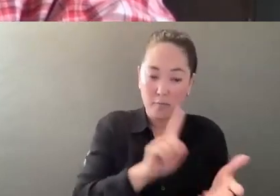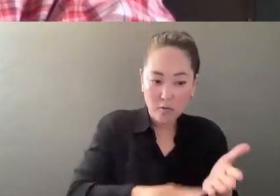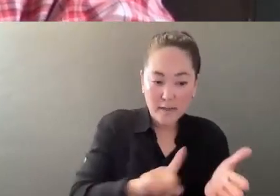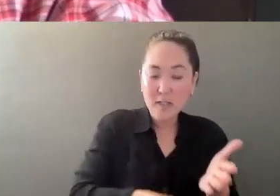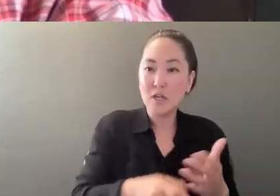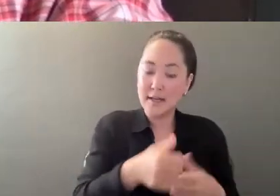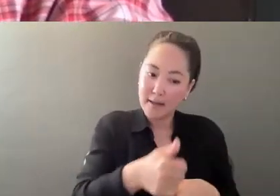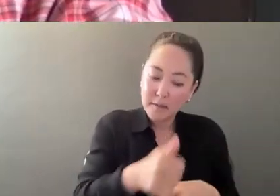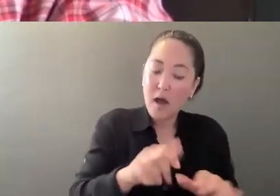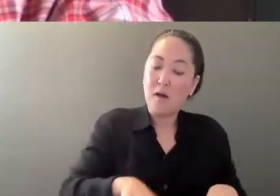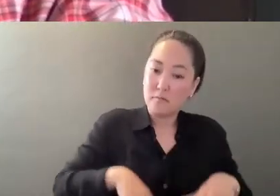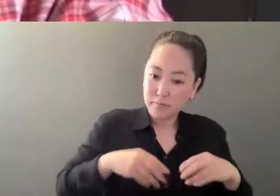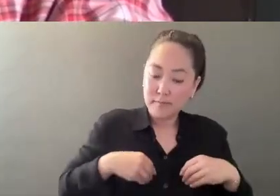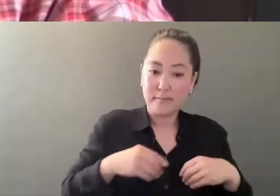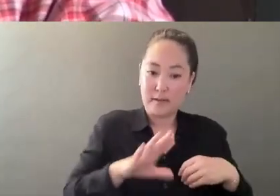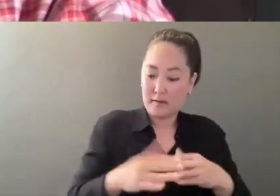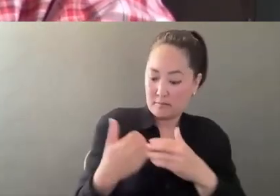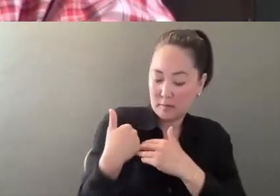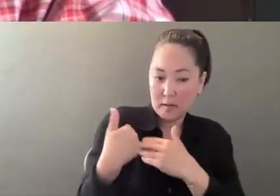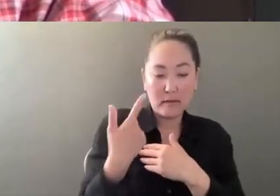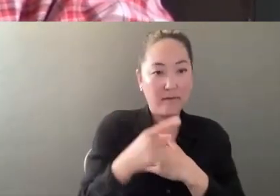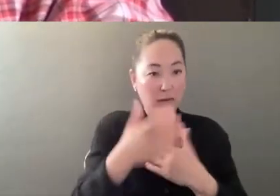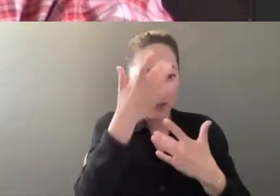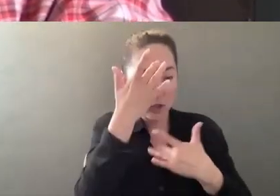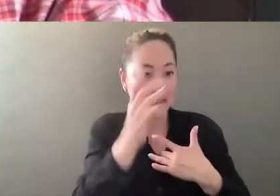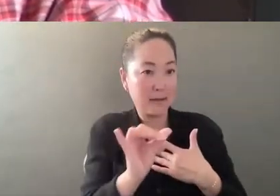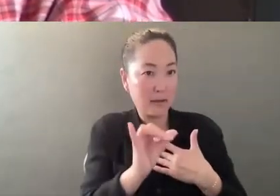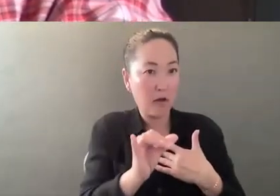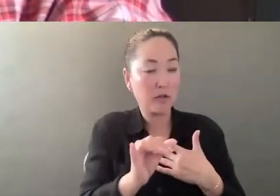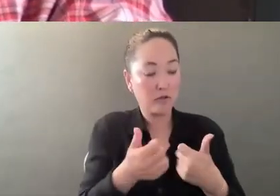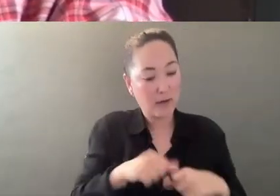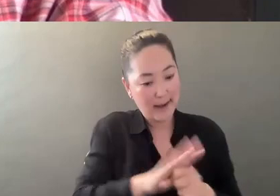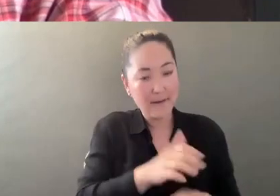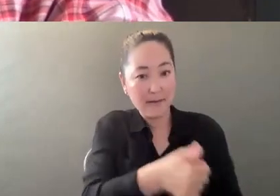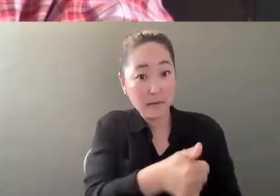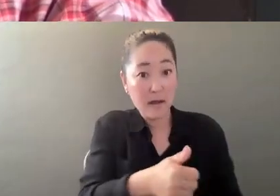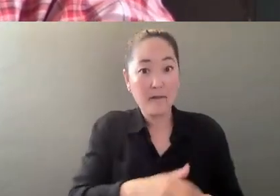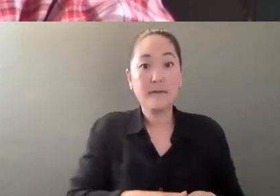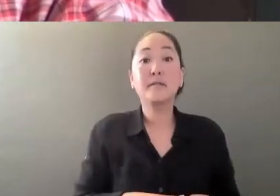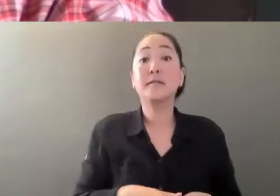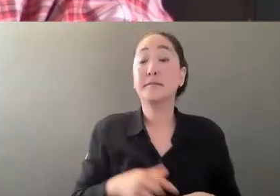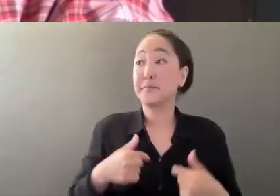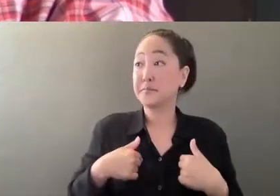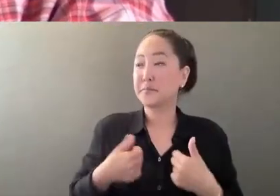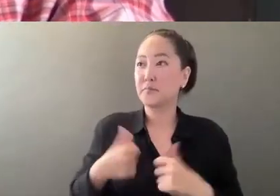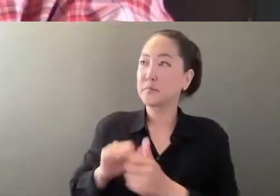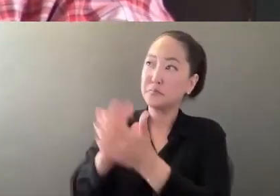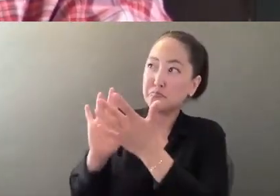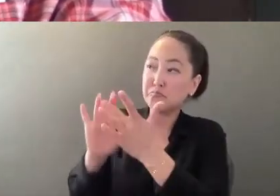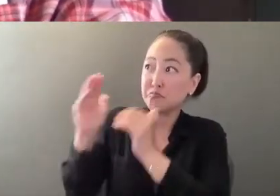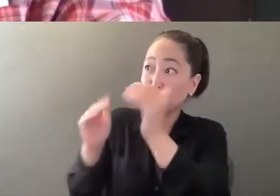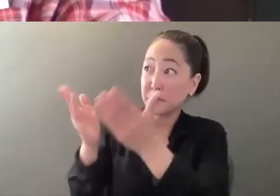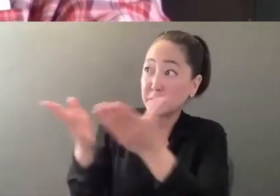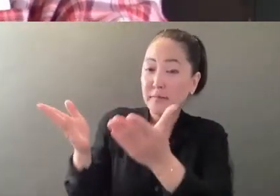to take ownership of that. In terms of sort of reaching out to our adult colleagues, again, we'd